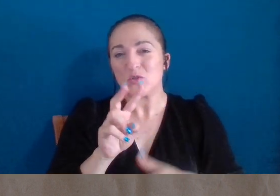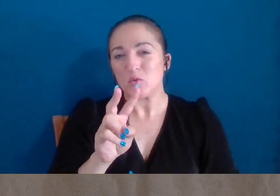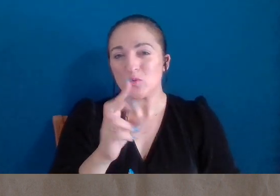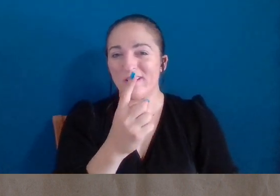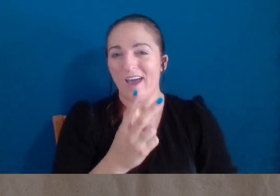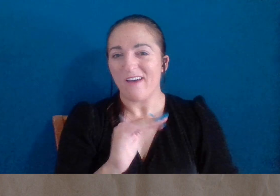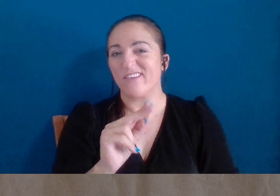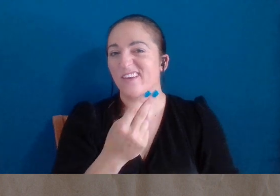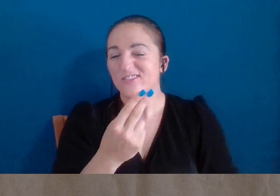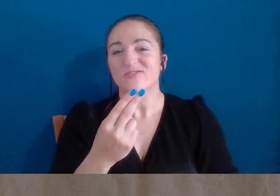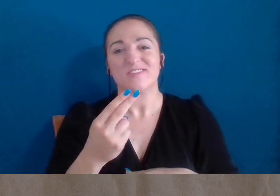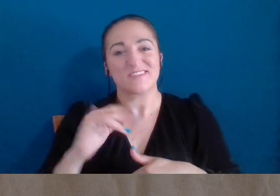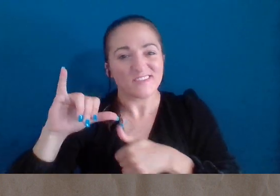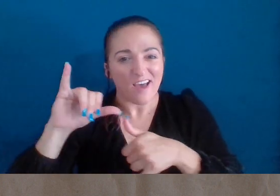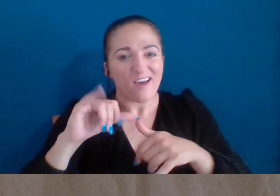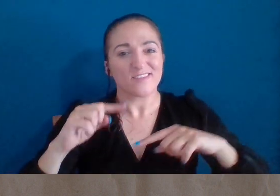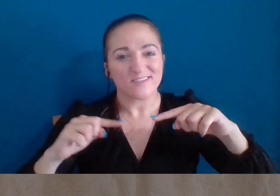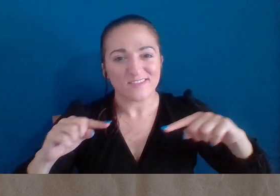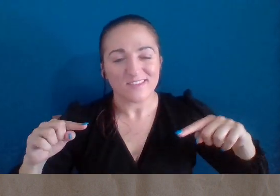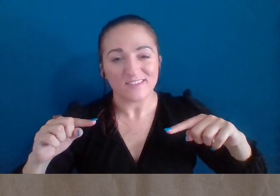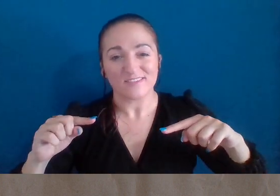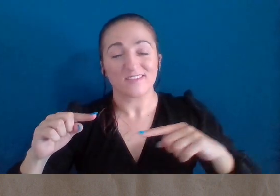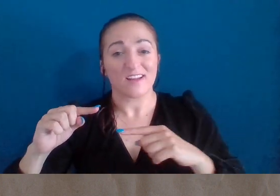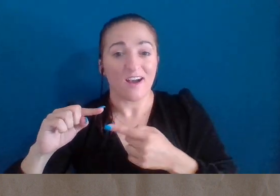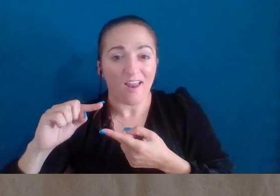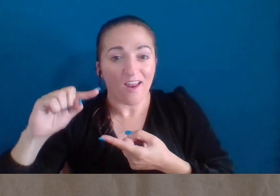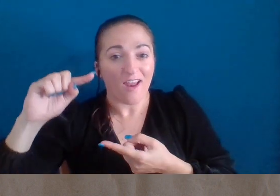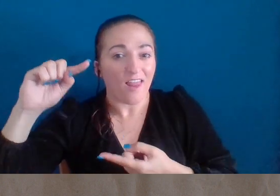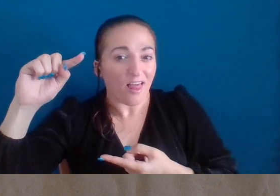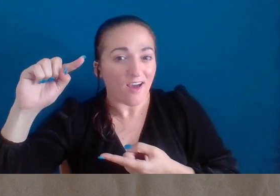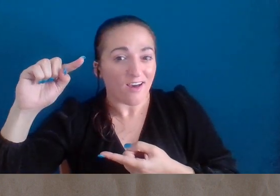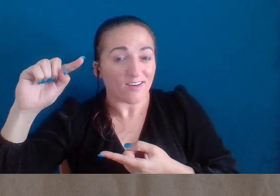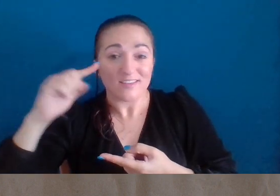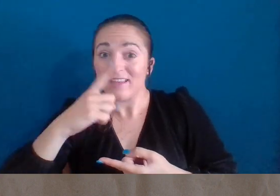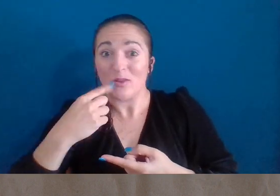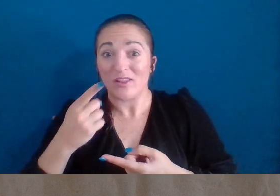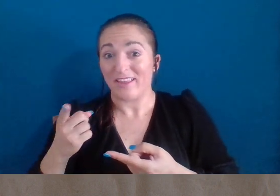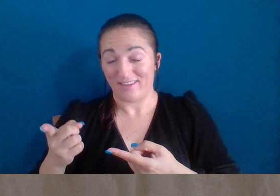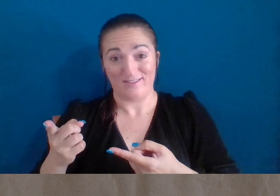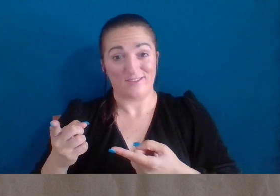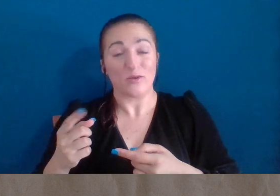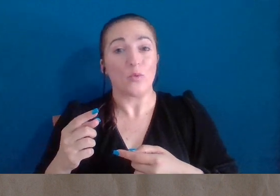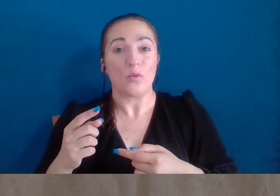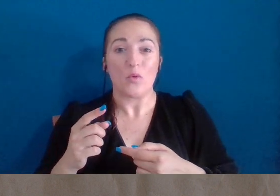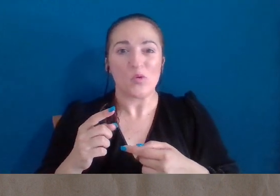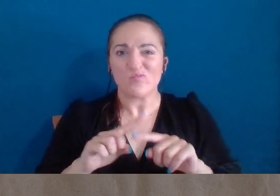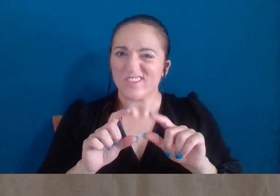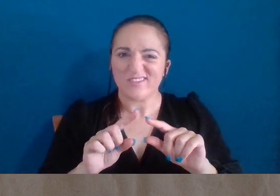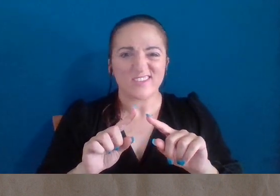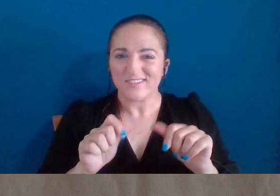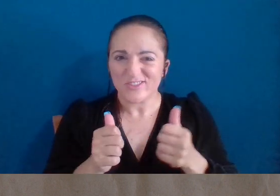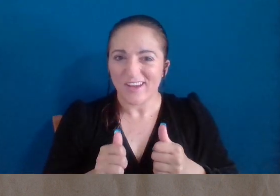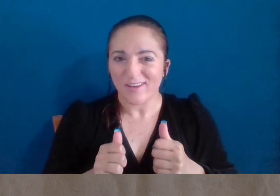just eyeball it. You can make long shapes like this, or you can make other kind